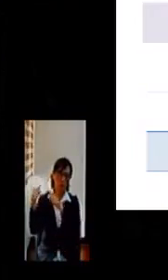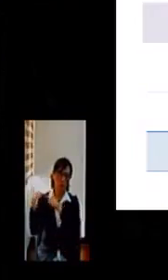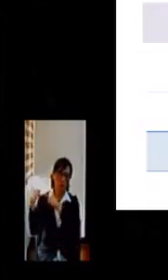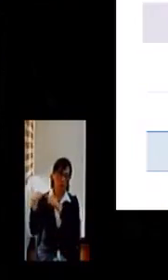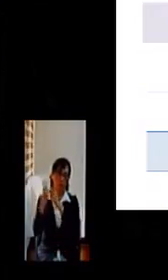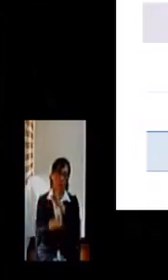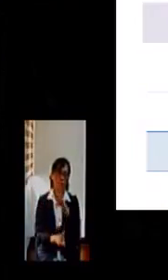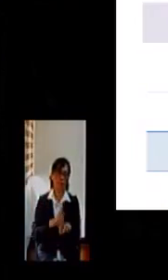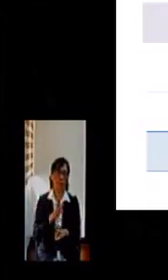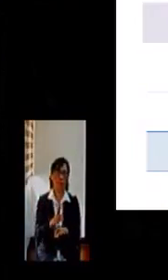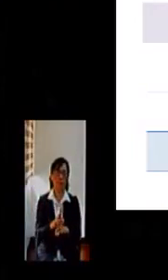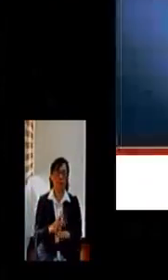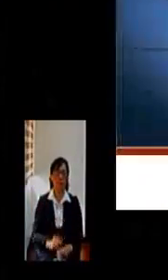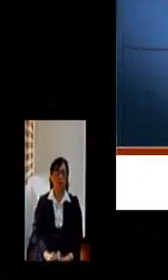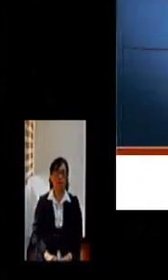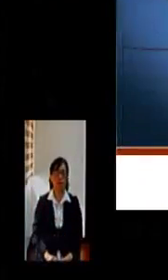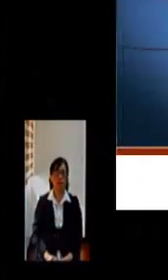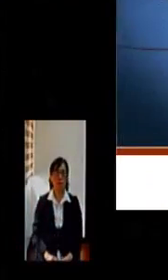world.